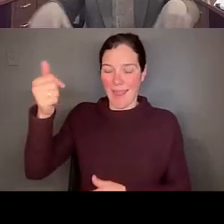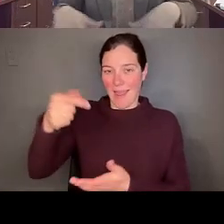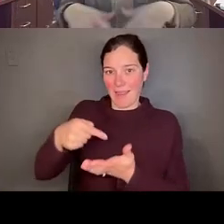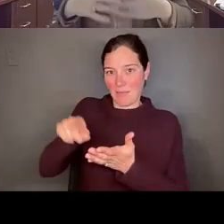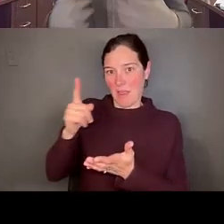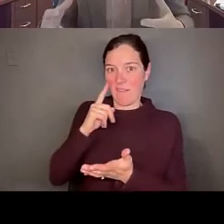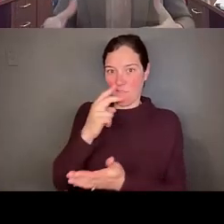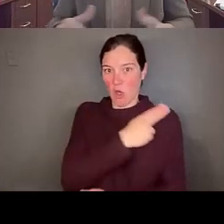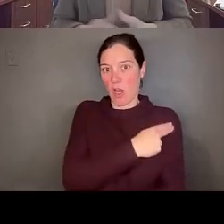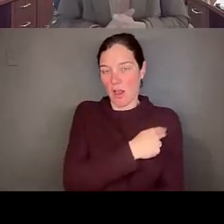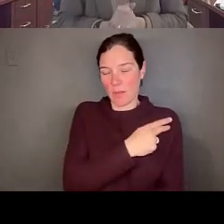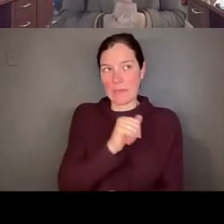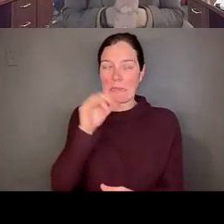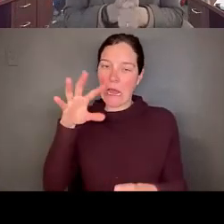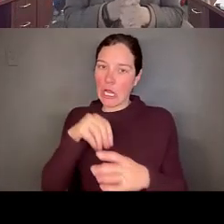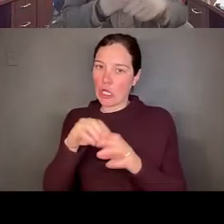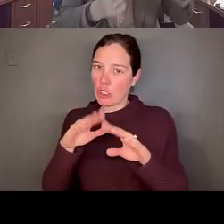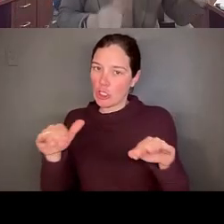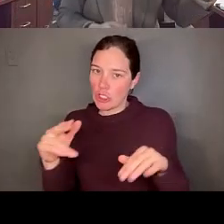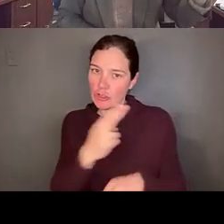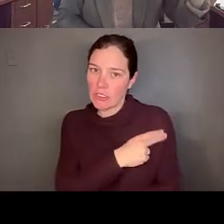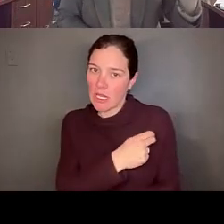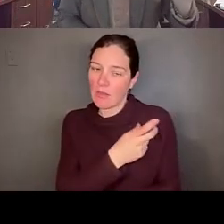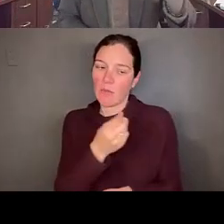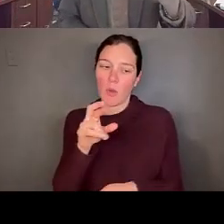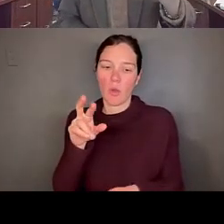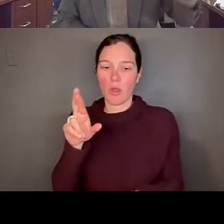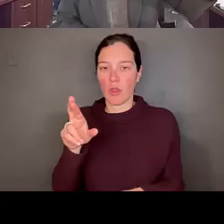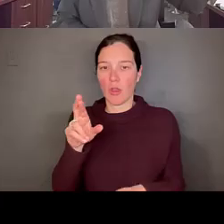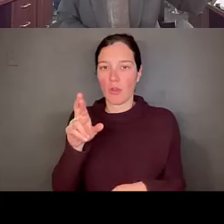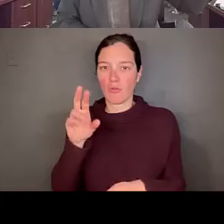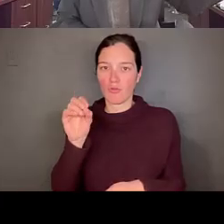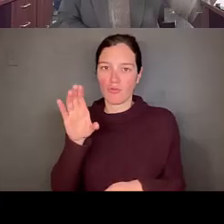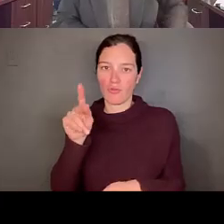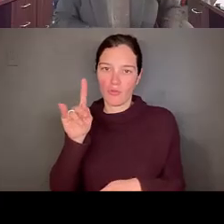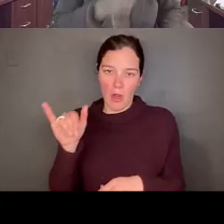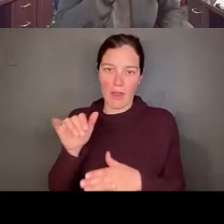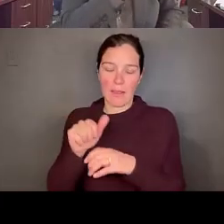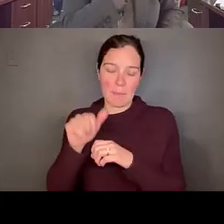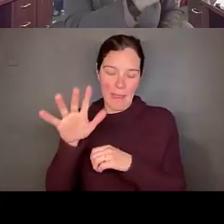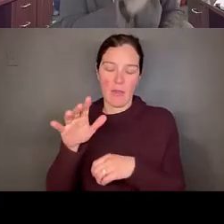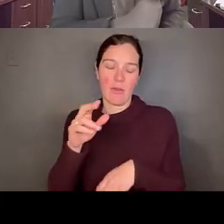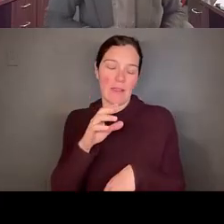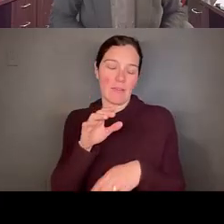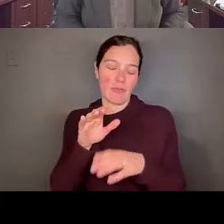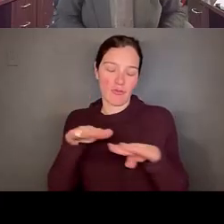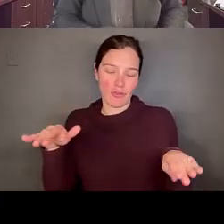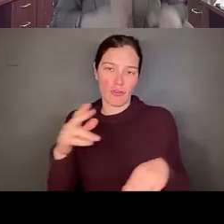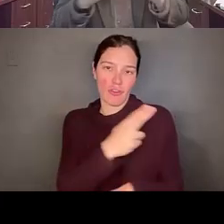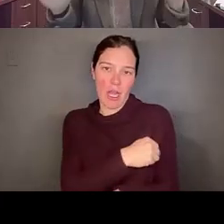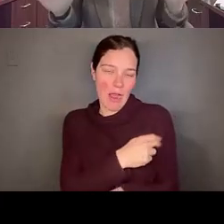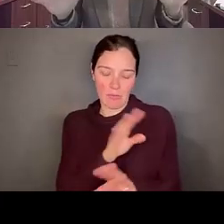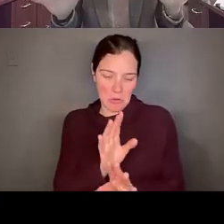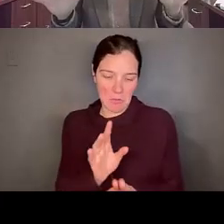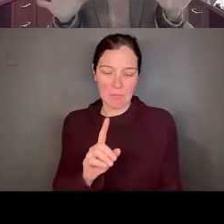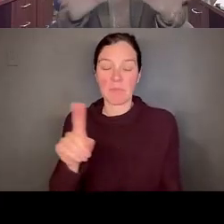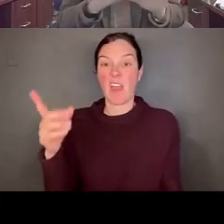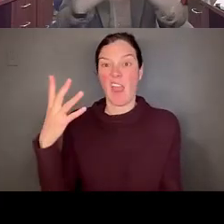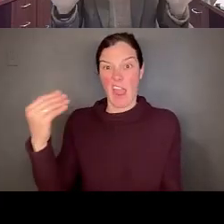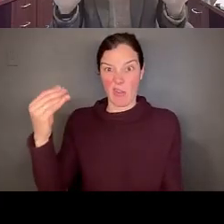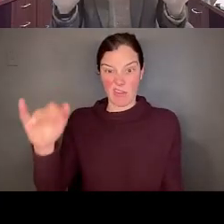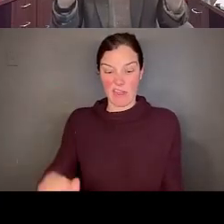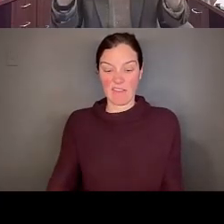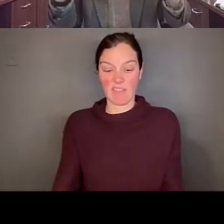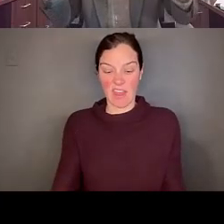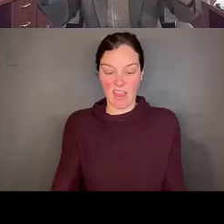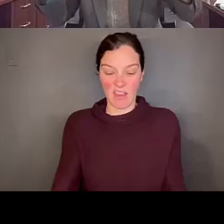our hospitals, not including Children's Hospital or Rocky Mountains Children's Hospital inside HCA or Presby St. Luke's. But outside of that,